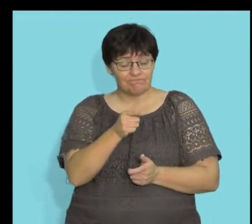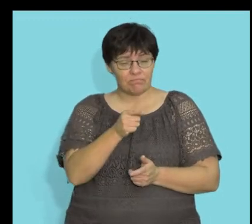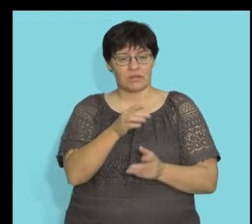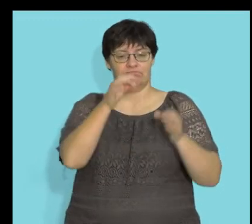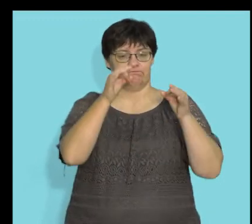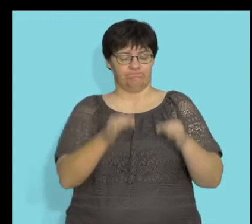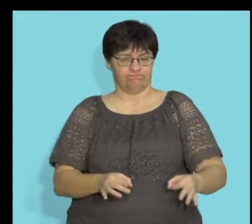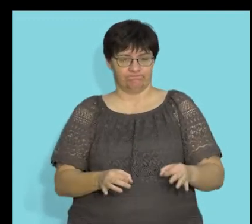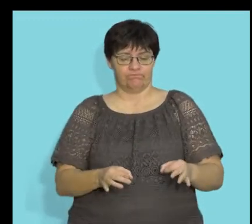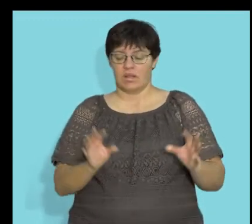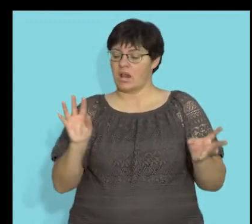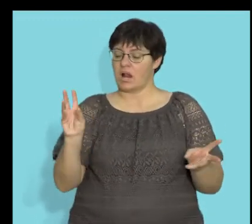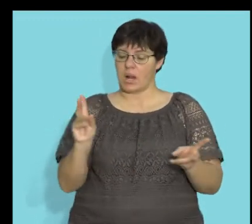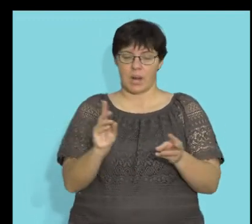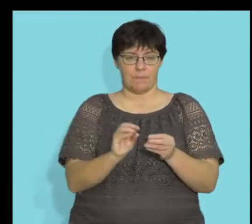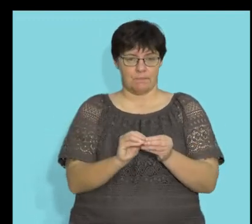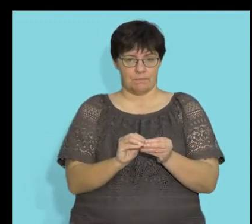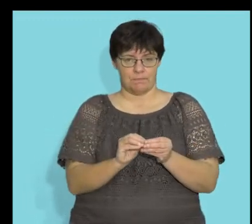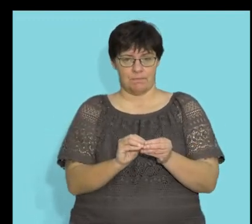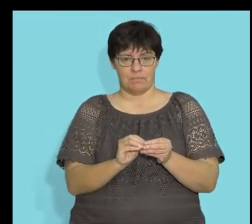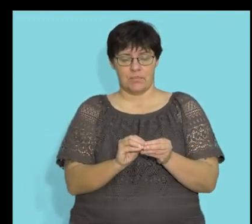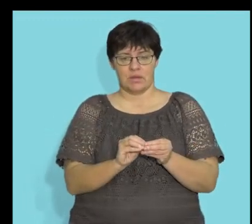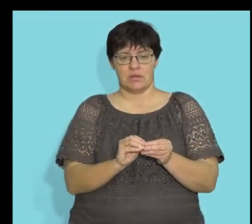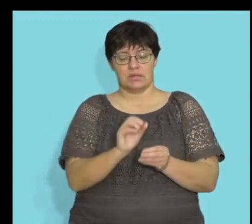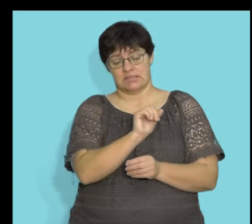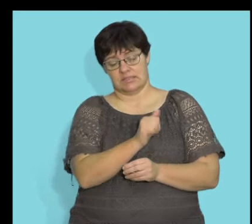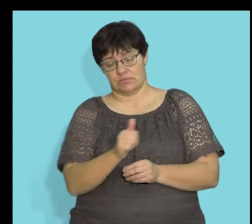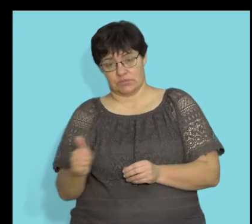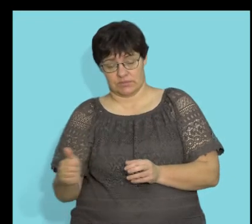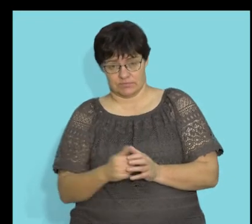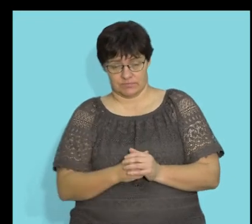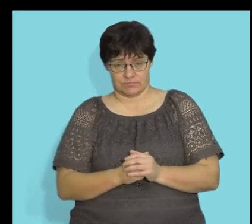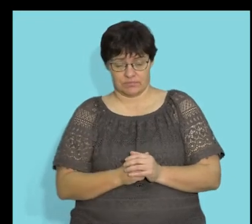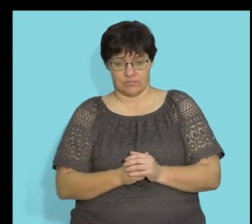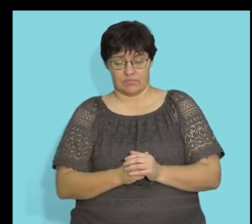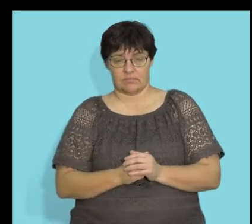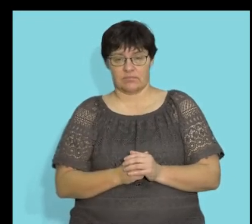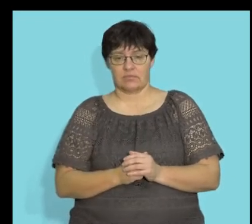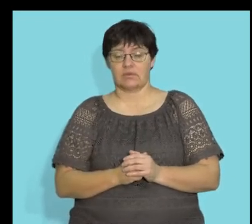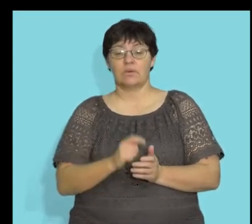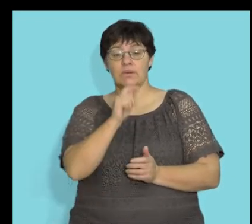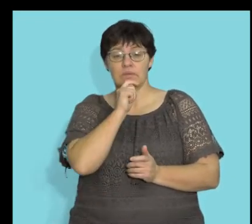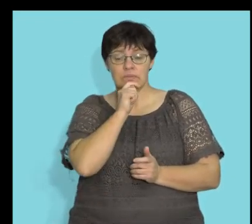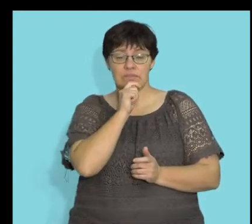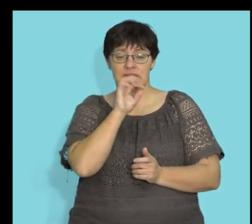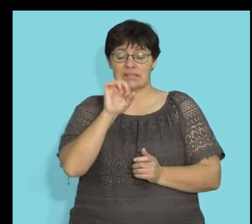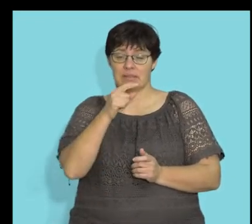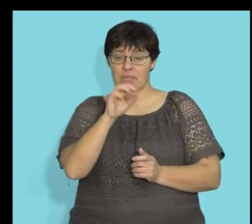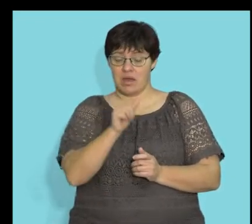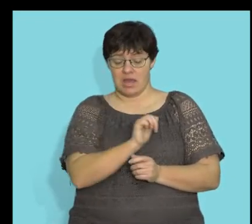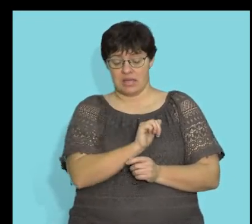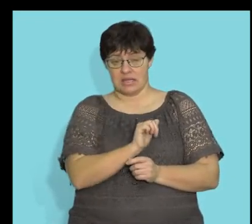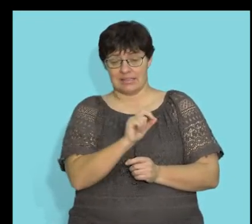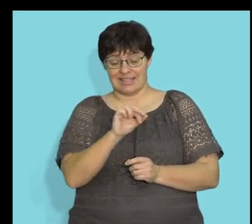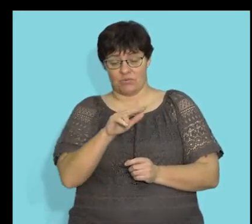to determine the sum of a sequence. The use of sigma in a series gives us the